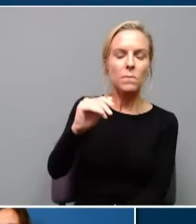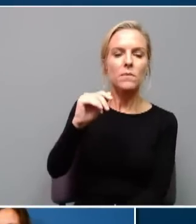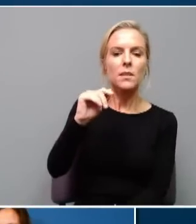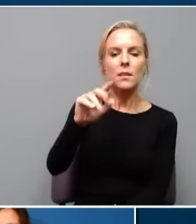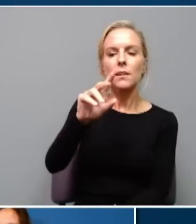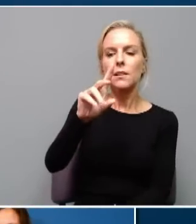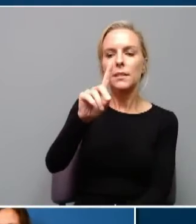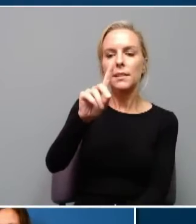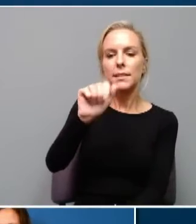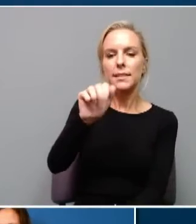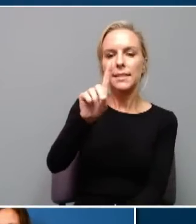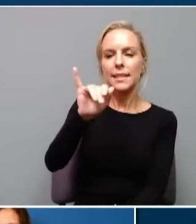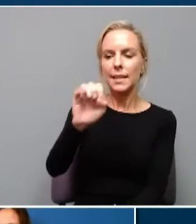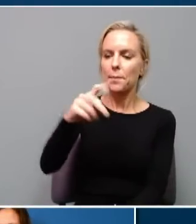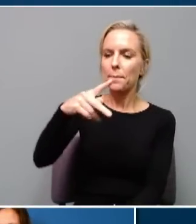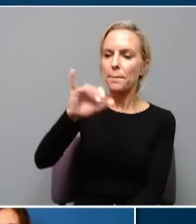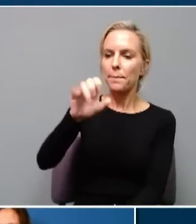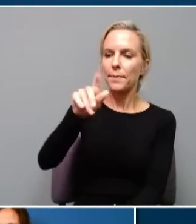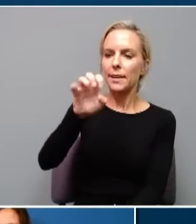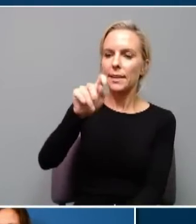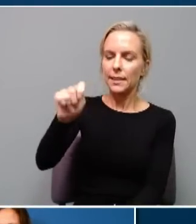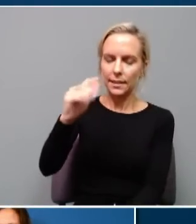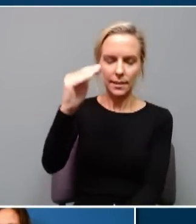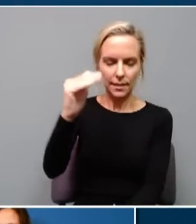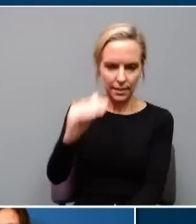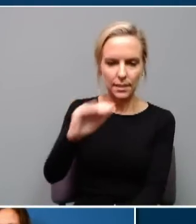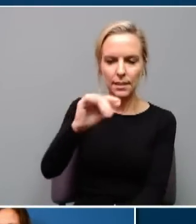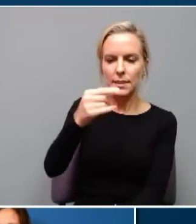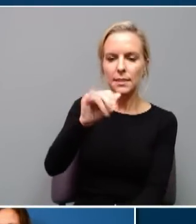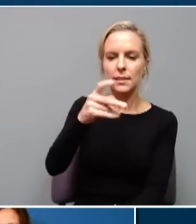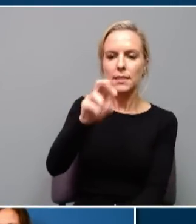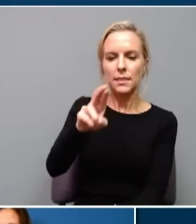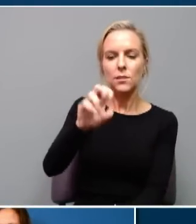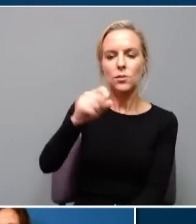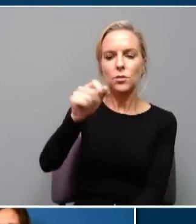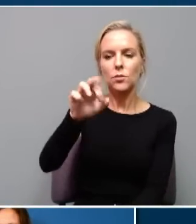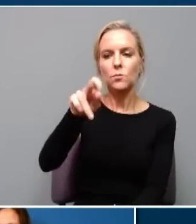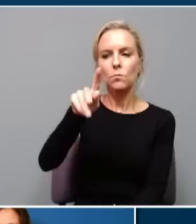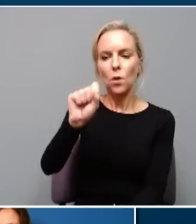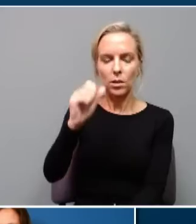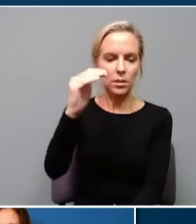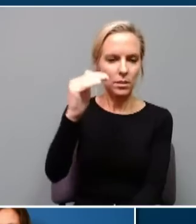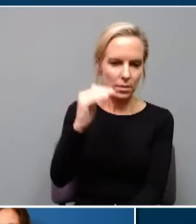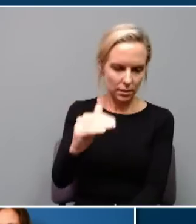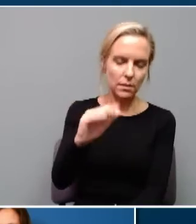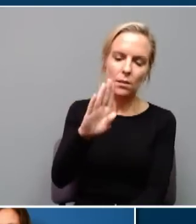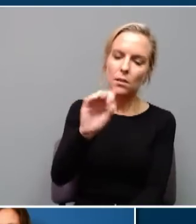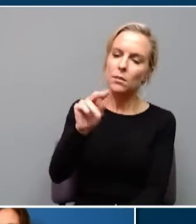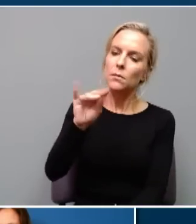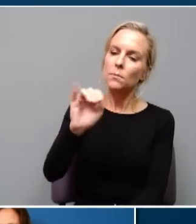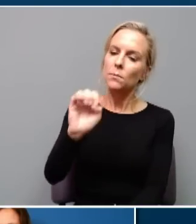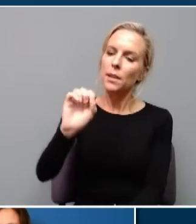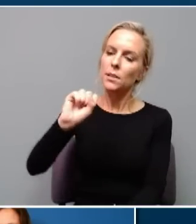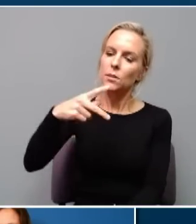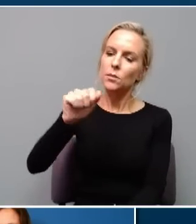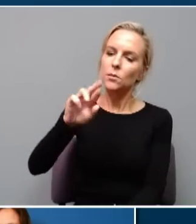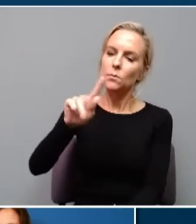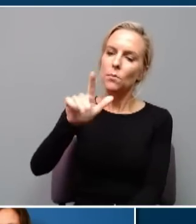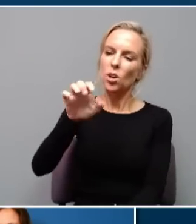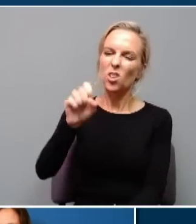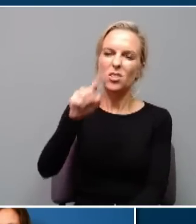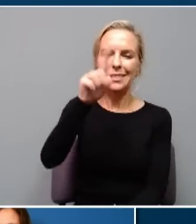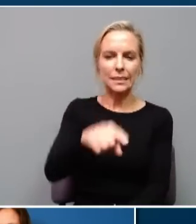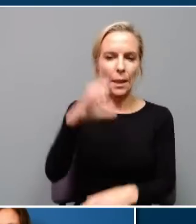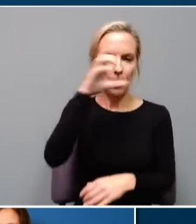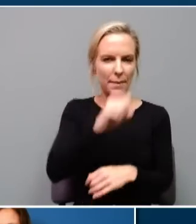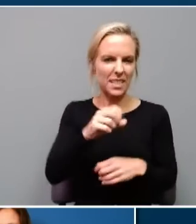Daniello Pickett from Warren County, Ginger Sparks from Warren County, and Bonnie Sprinkles from Taylor County. We are proud